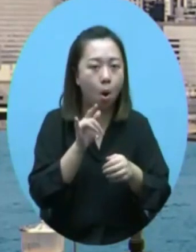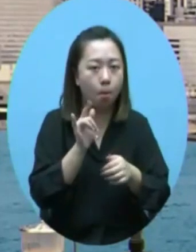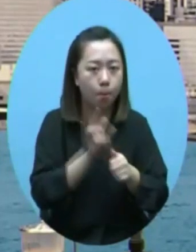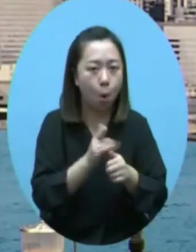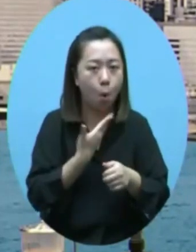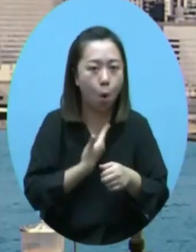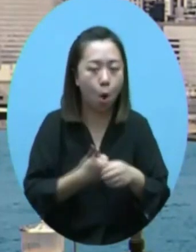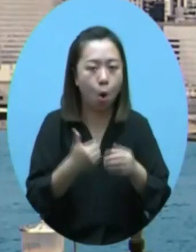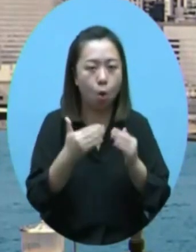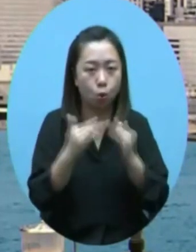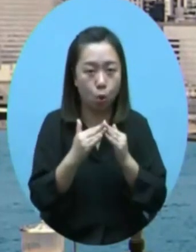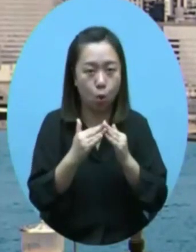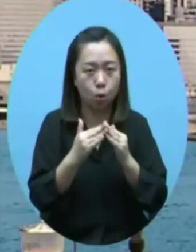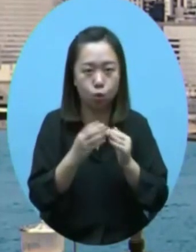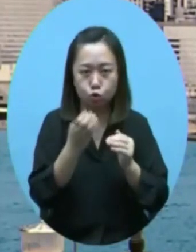The